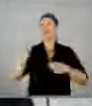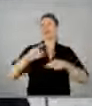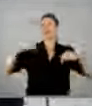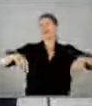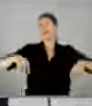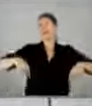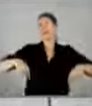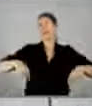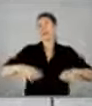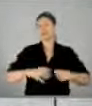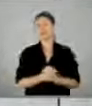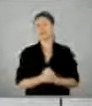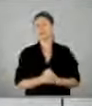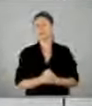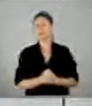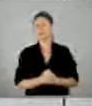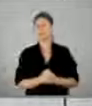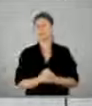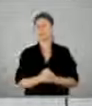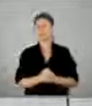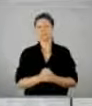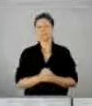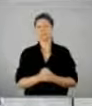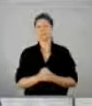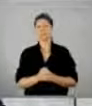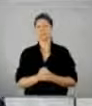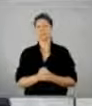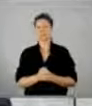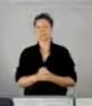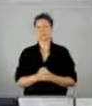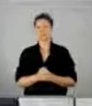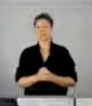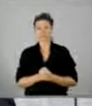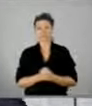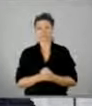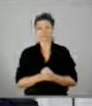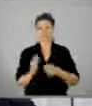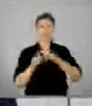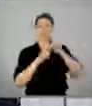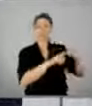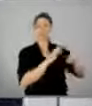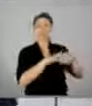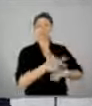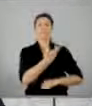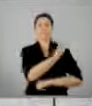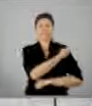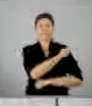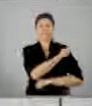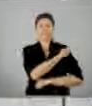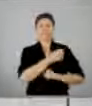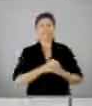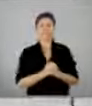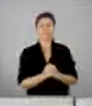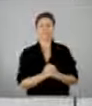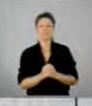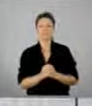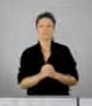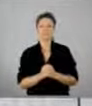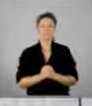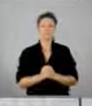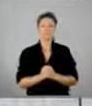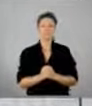vaccine. Oh, yeah. I'm going to have to call it then after that one because question time. Jacinda Ardern is not very happy with